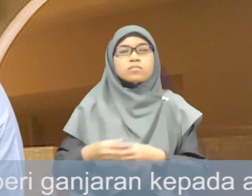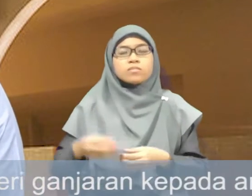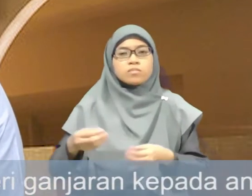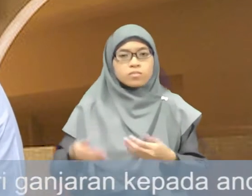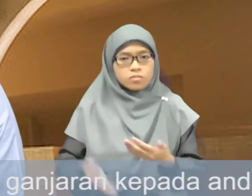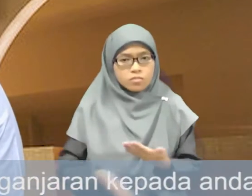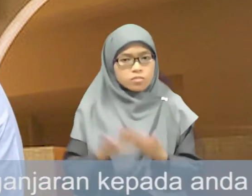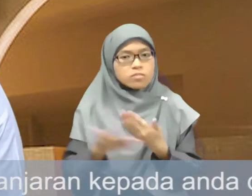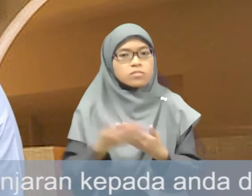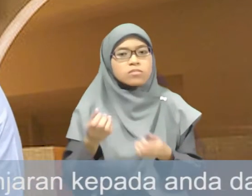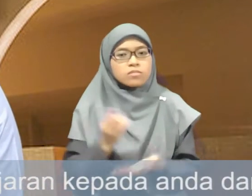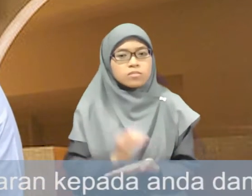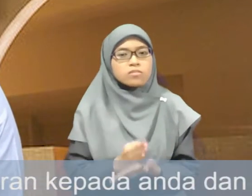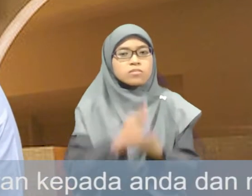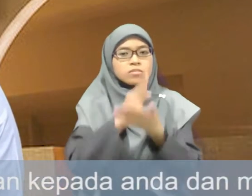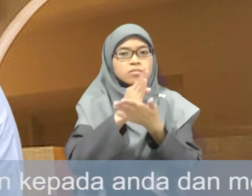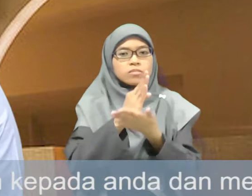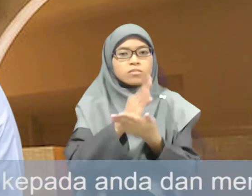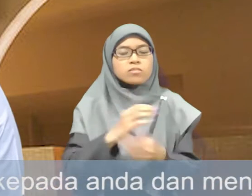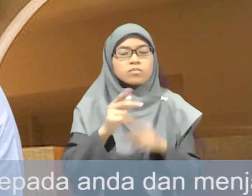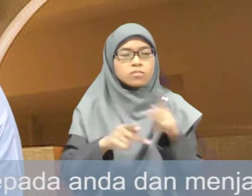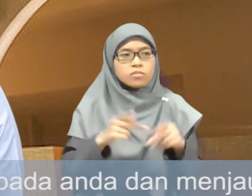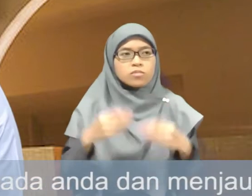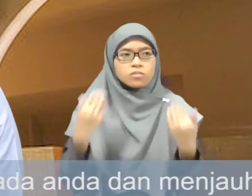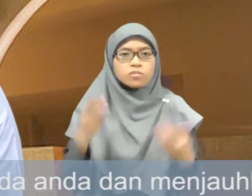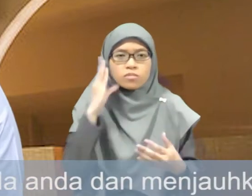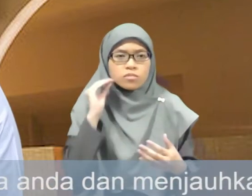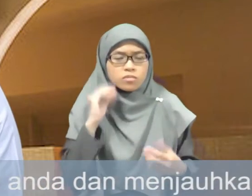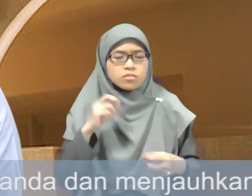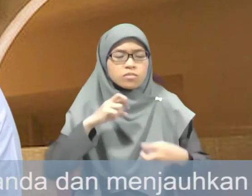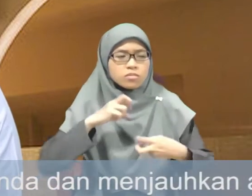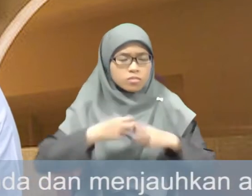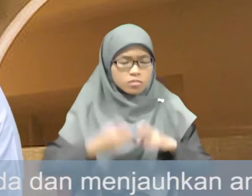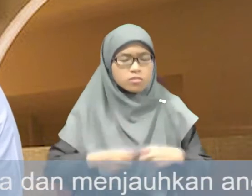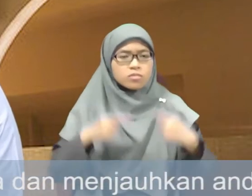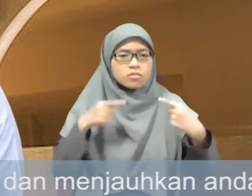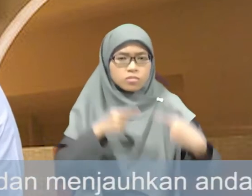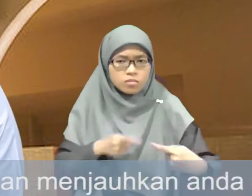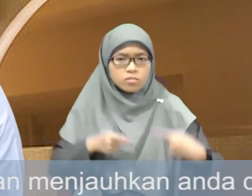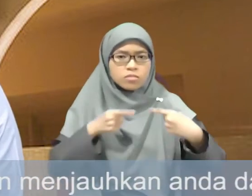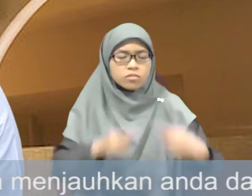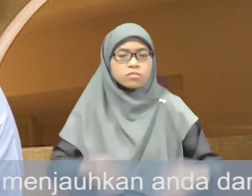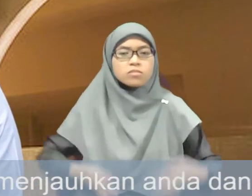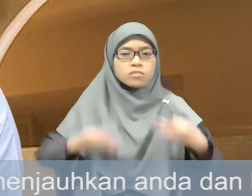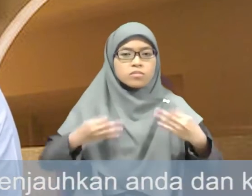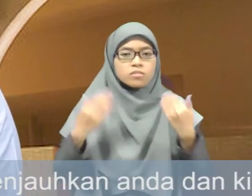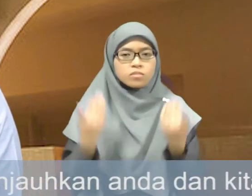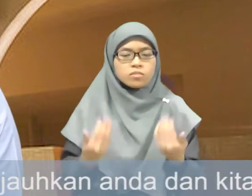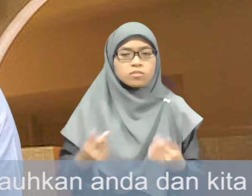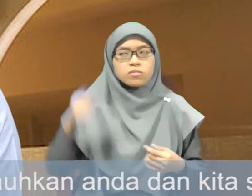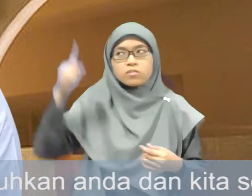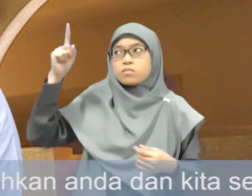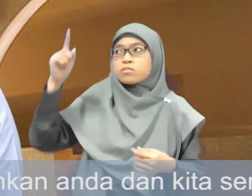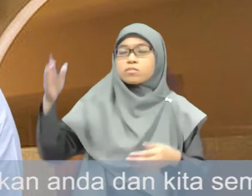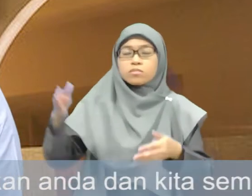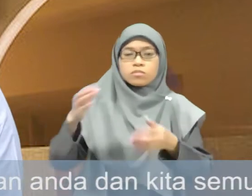ease and facilitations for those who are facing hardships and tribulations in life. We ask Allah subhanahu wa ta'ala to provide cure for those who are